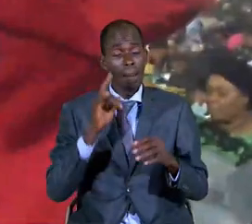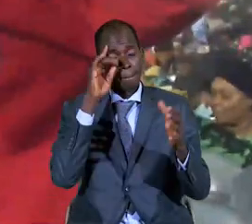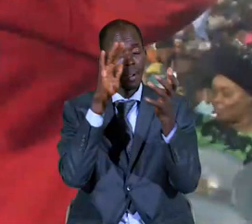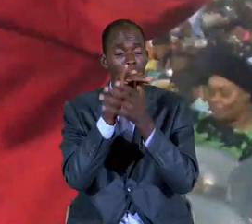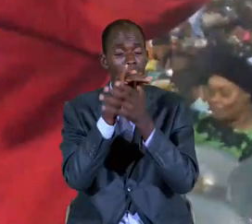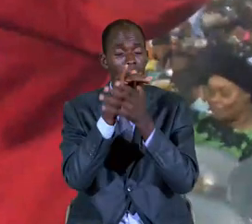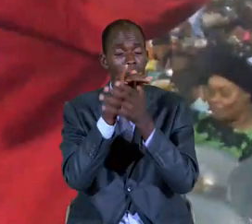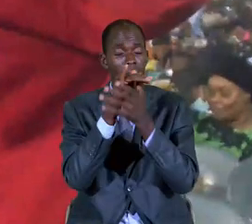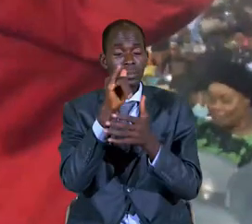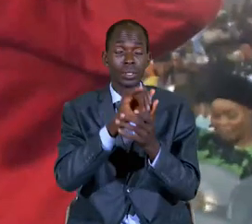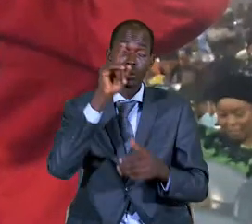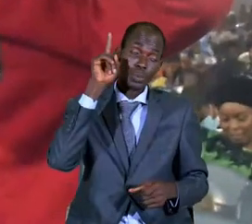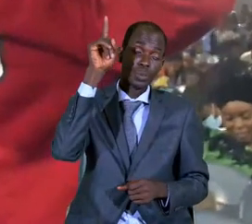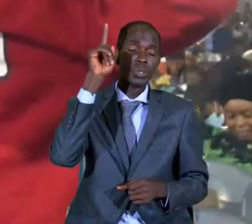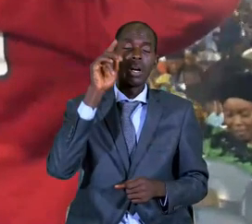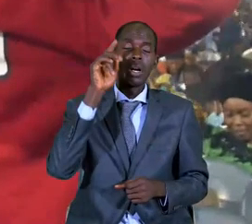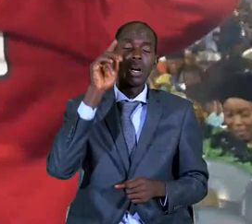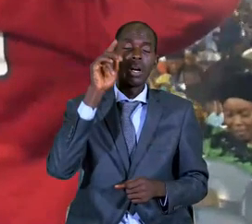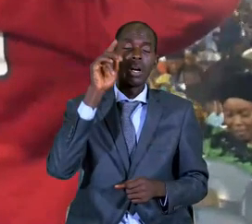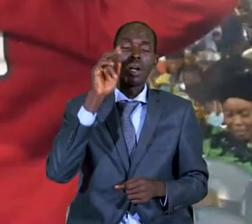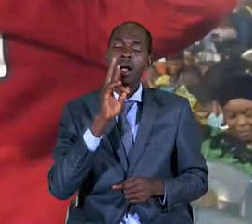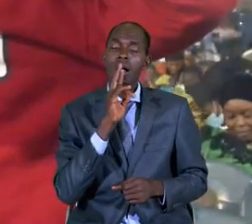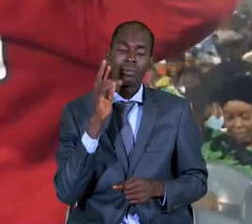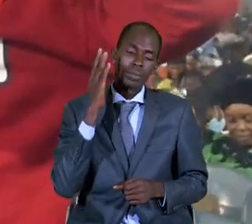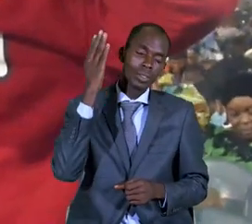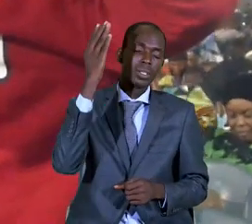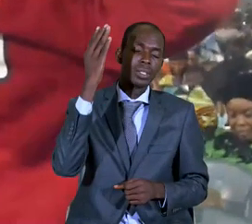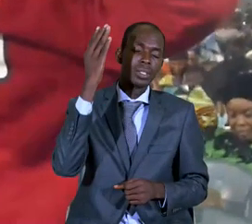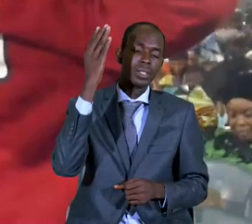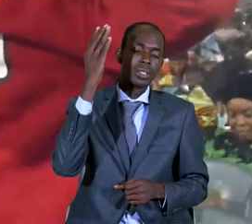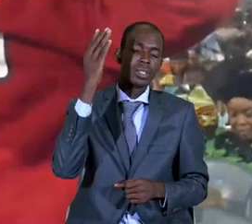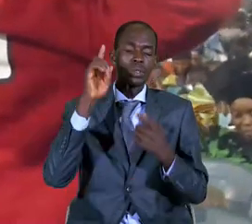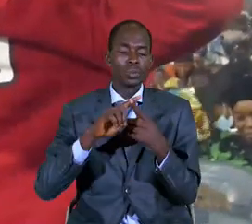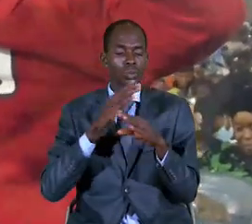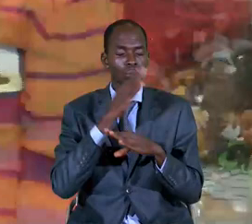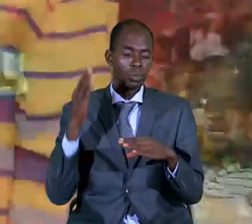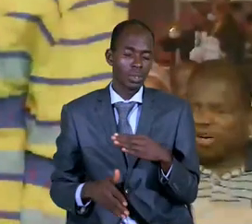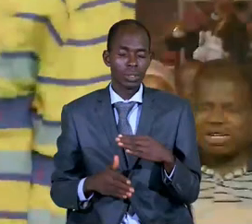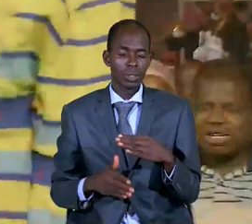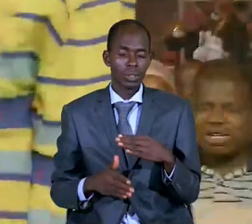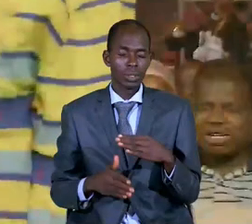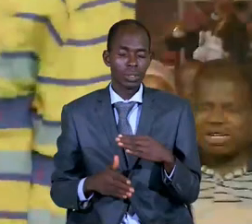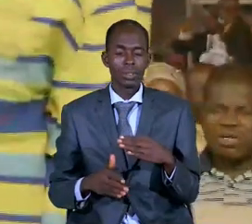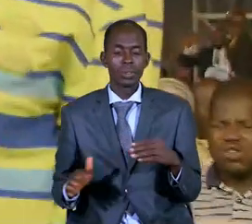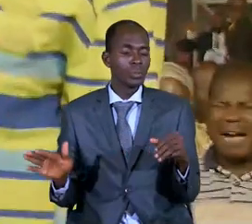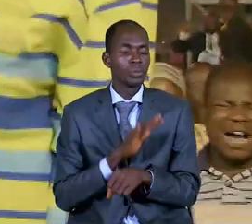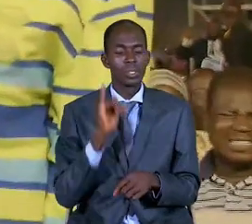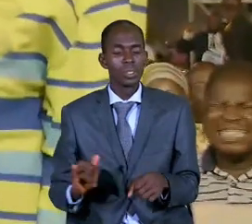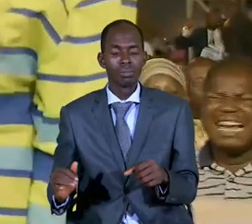you are there to totally, completely blot